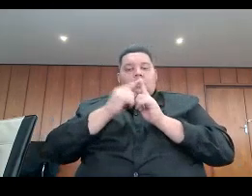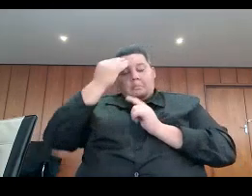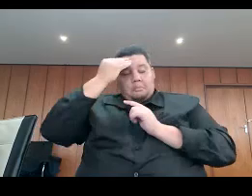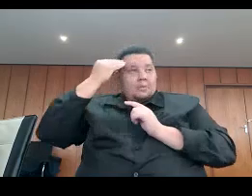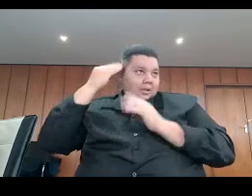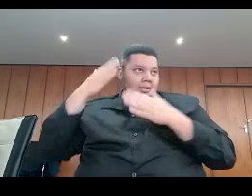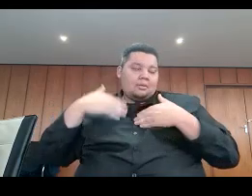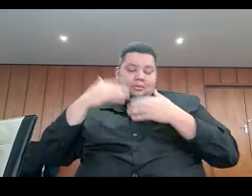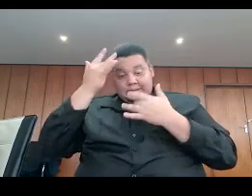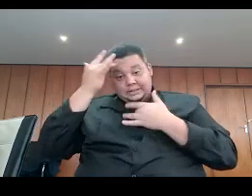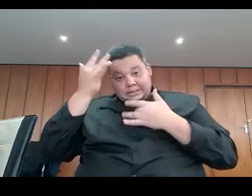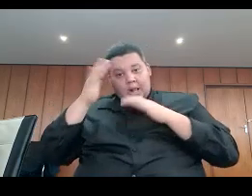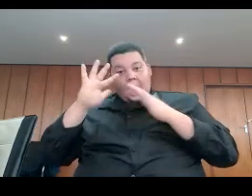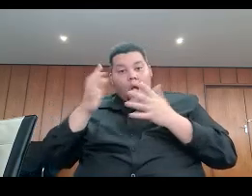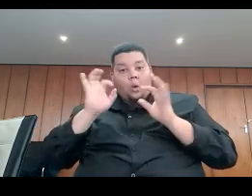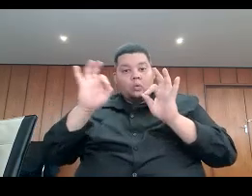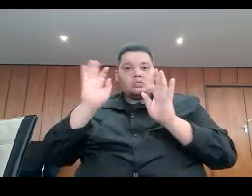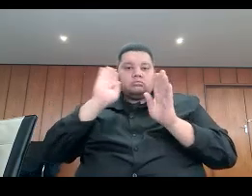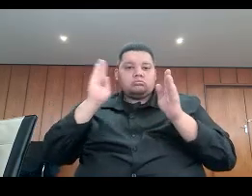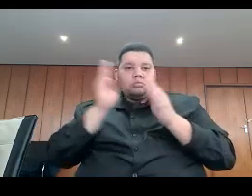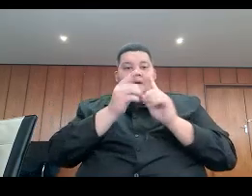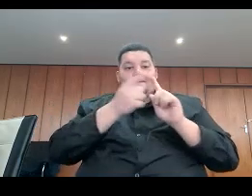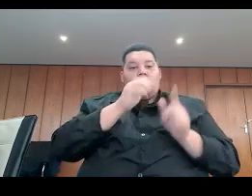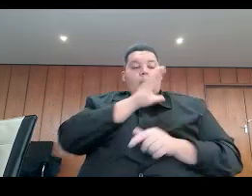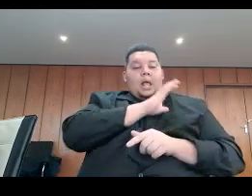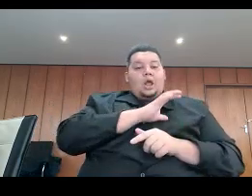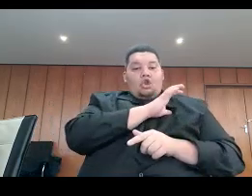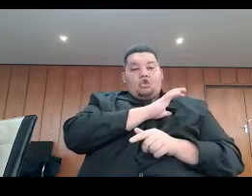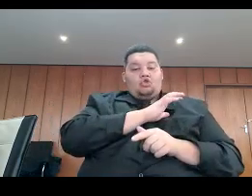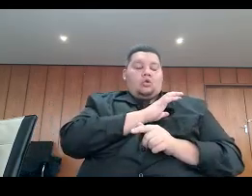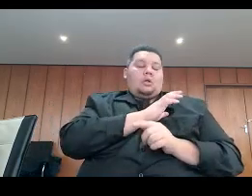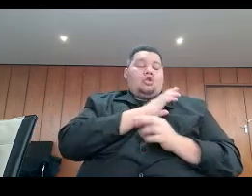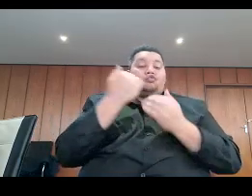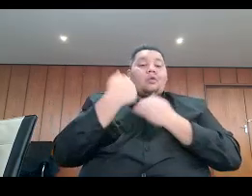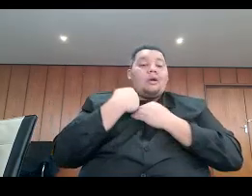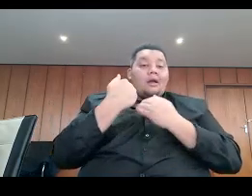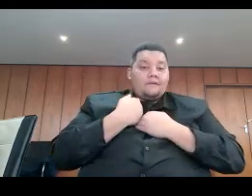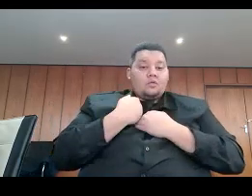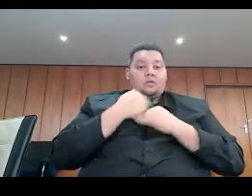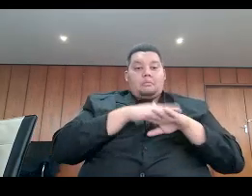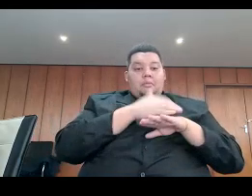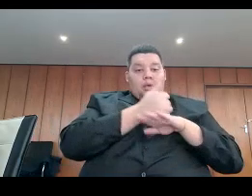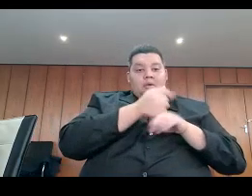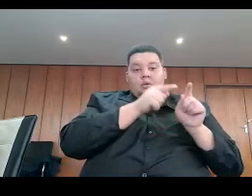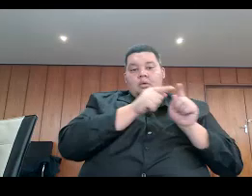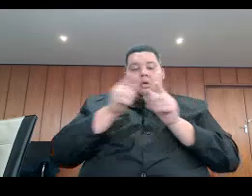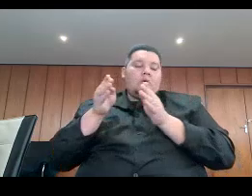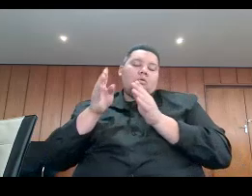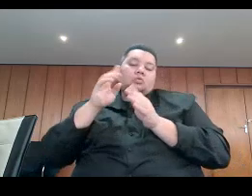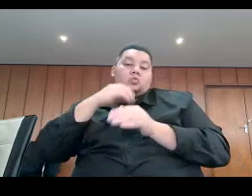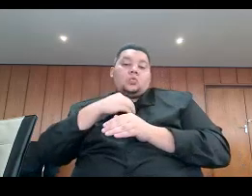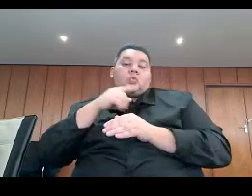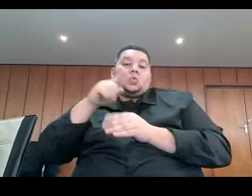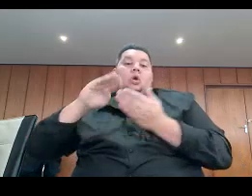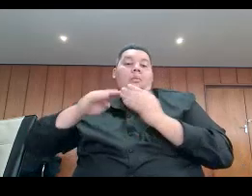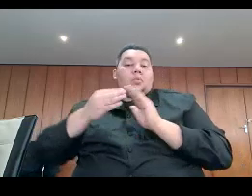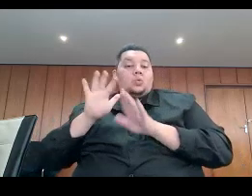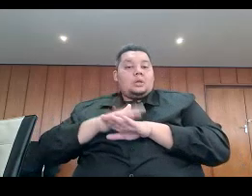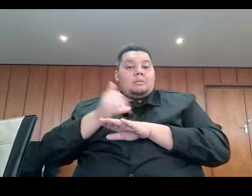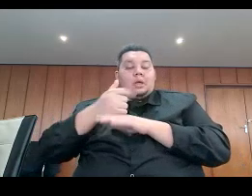can shift, or we must shift, from a clinical recovery basis to a community-based